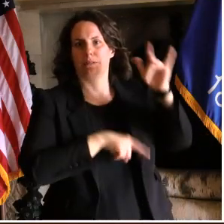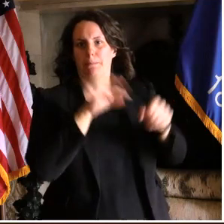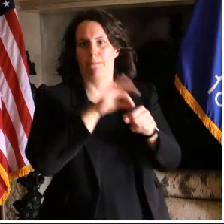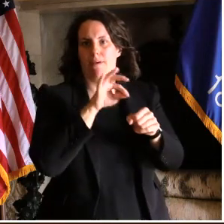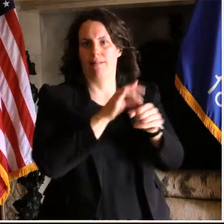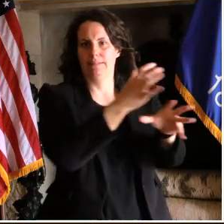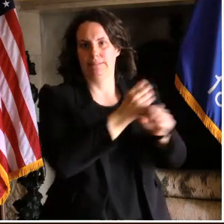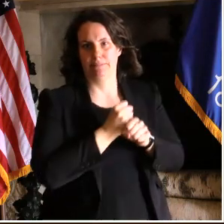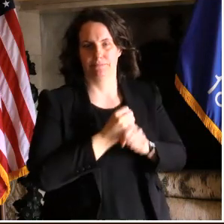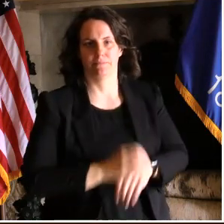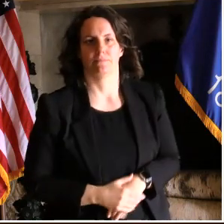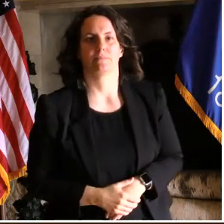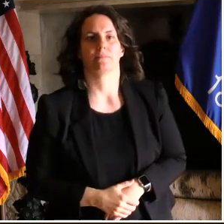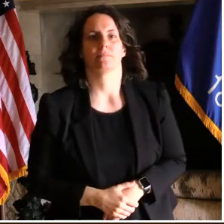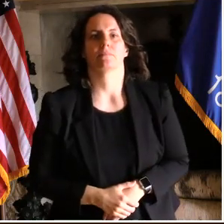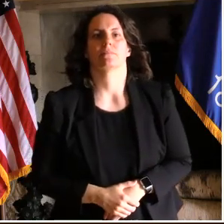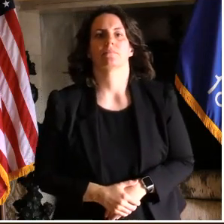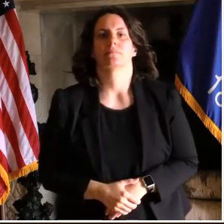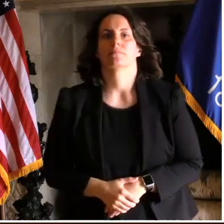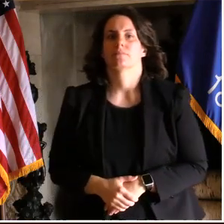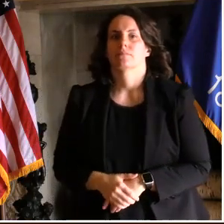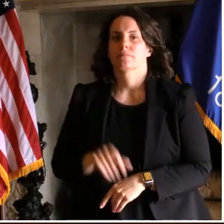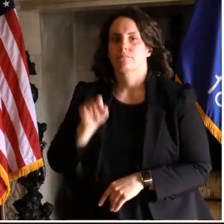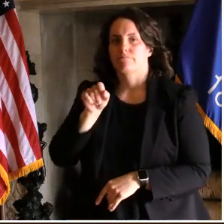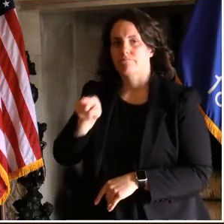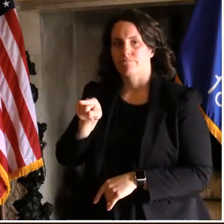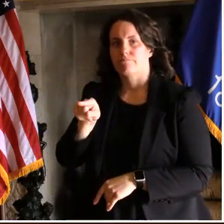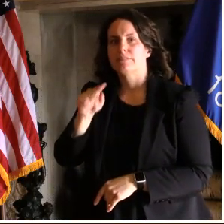Dakin, also from the Milwaukee Journal-Sentinel. Tom?